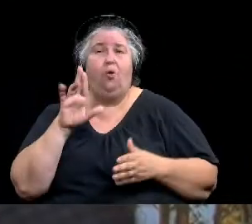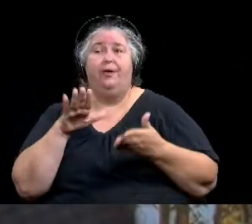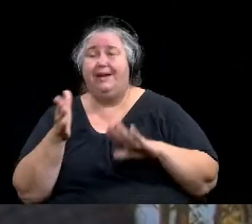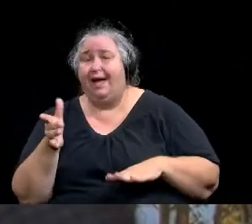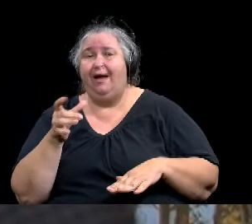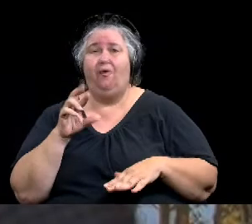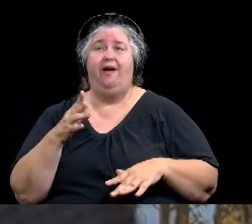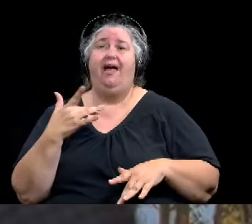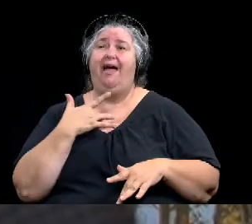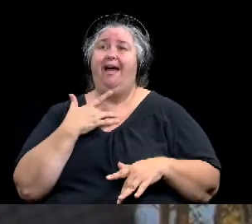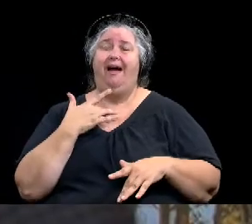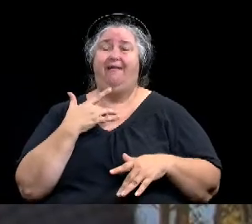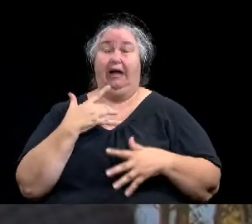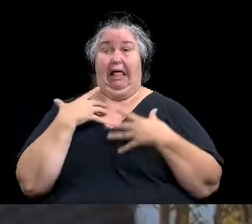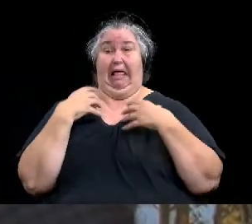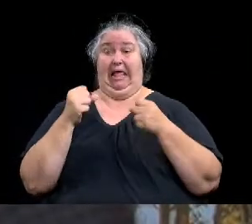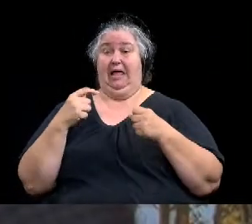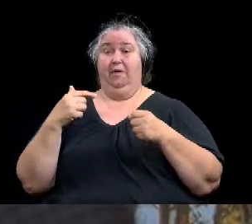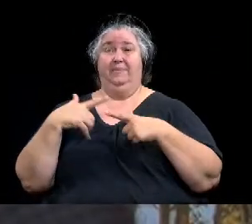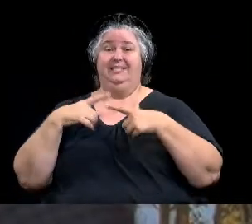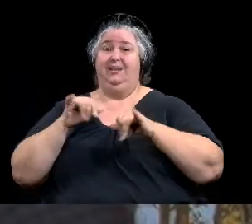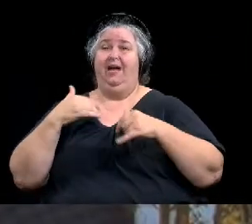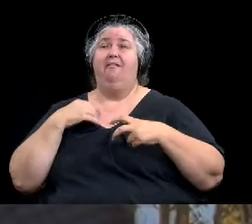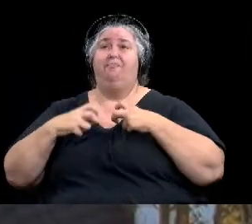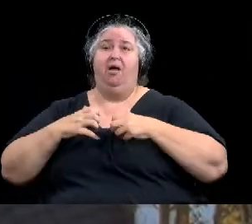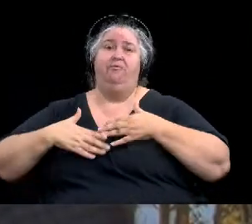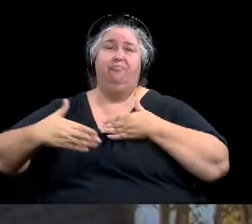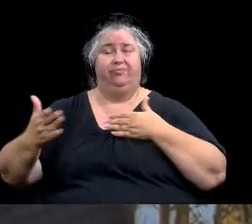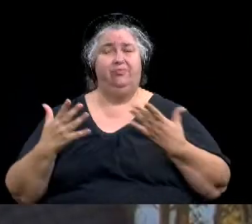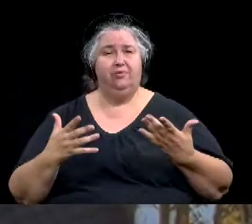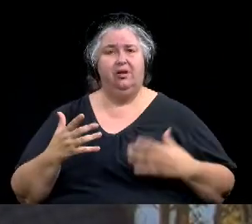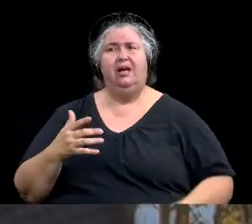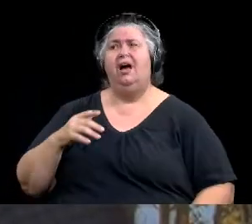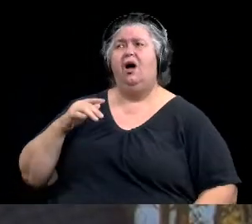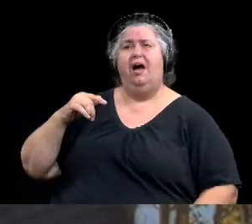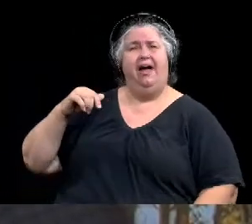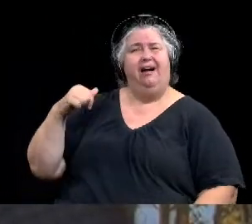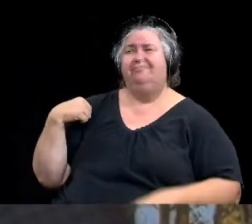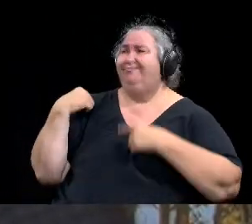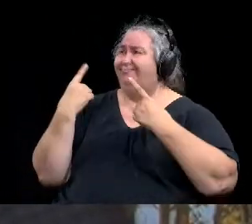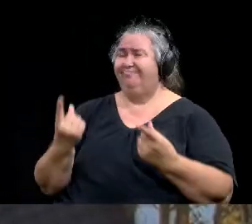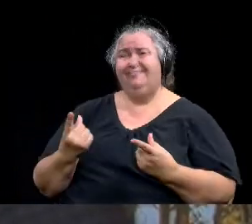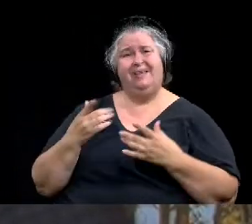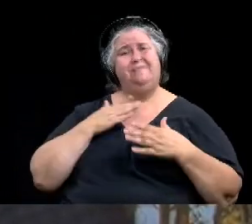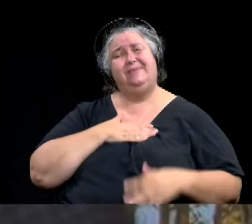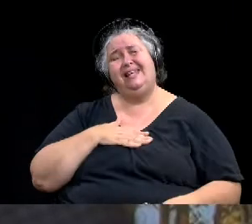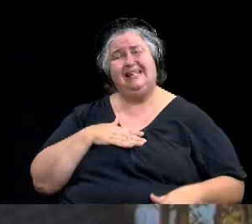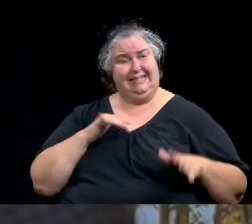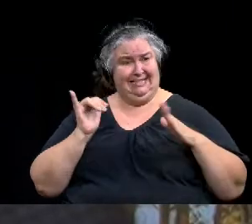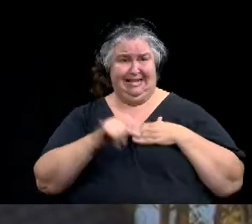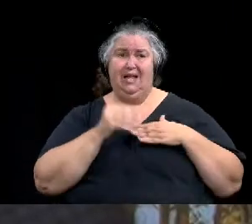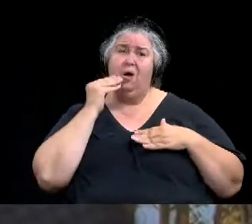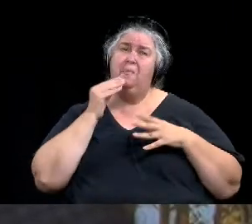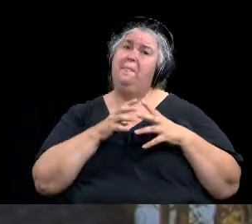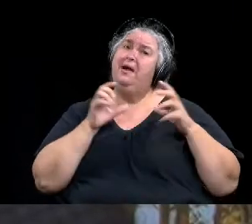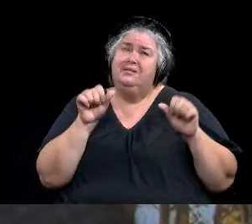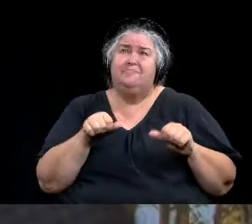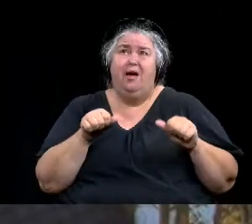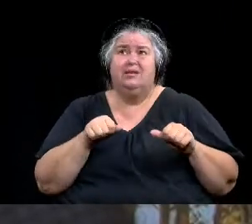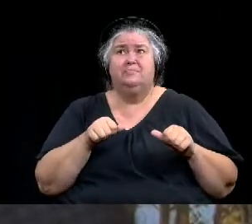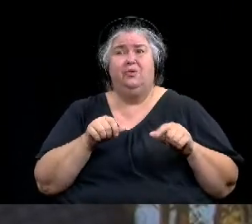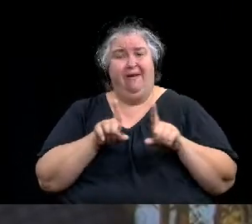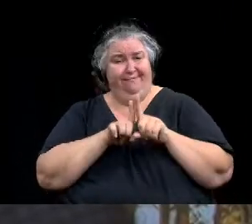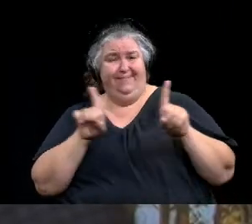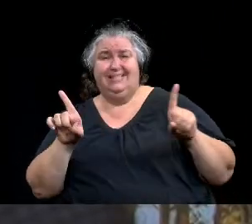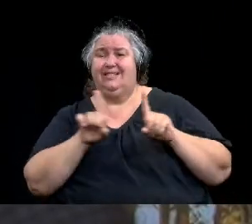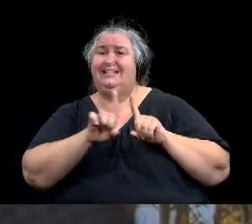disease. The main things we can do are the things that we've been talking about all along. Stay at home as much as possible, physically distant